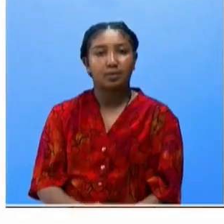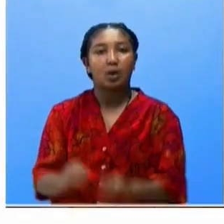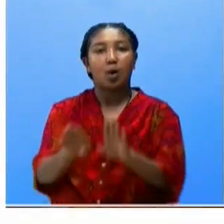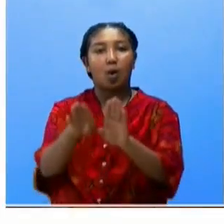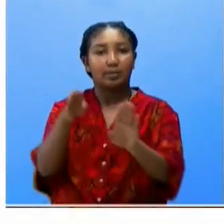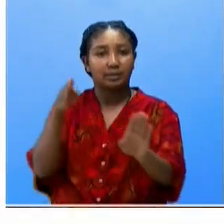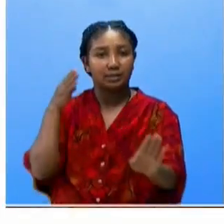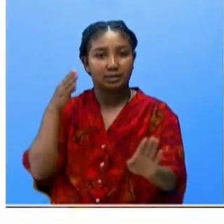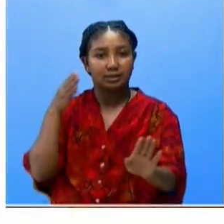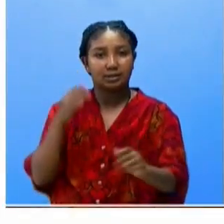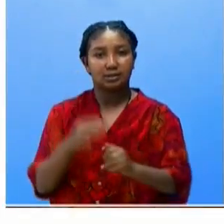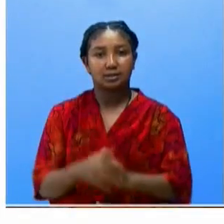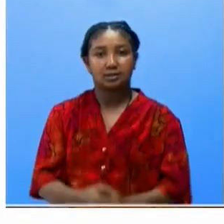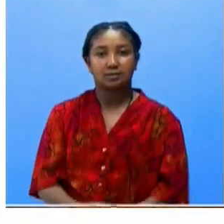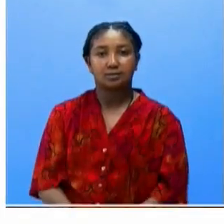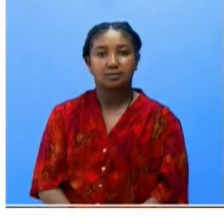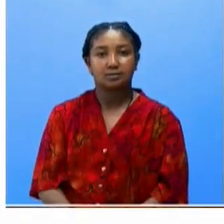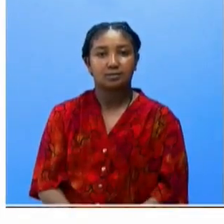Opened.